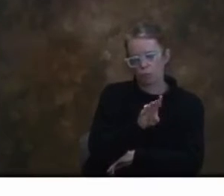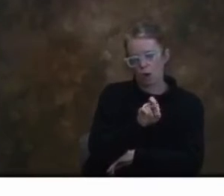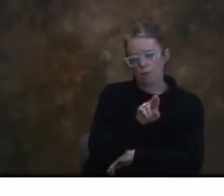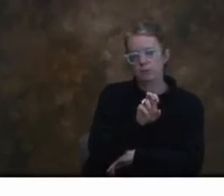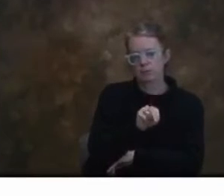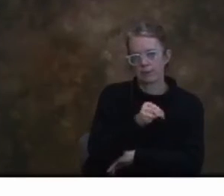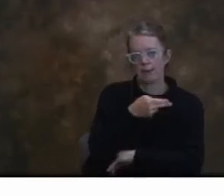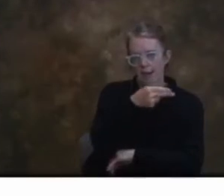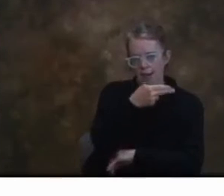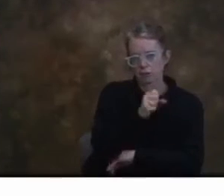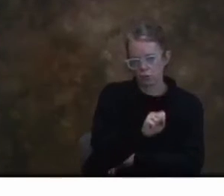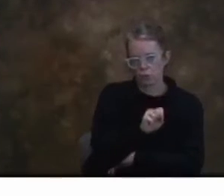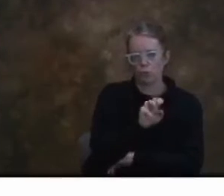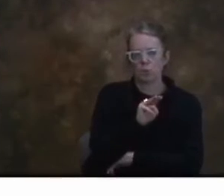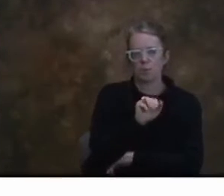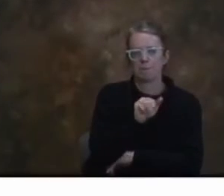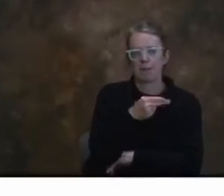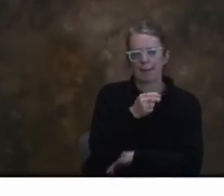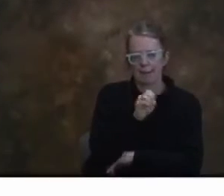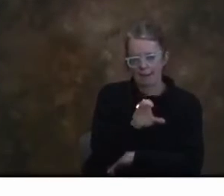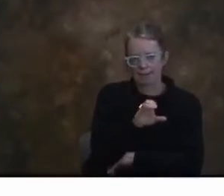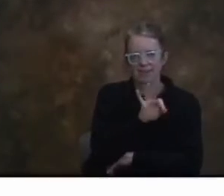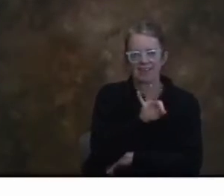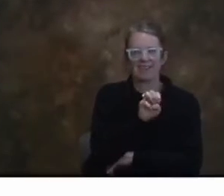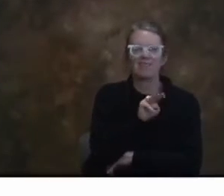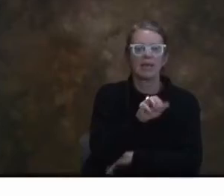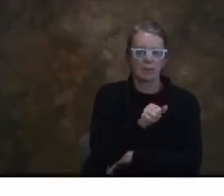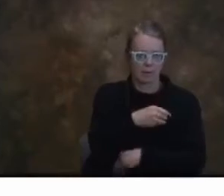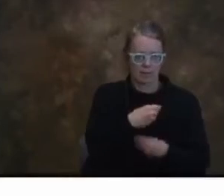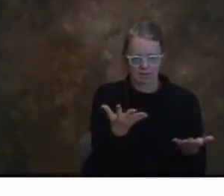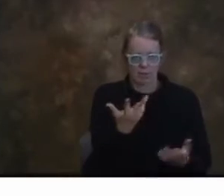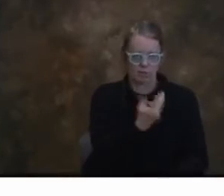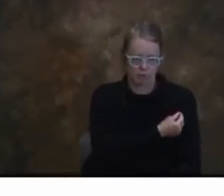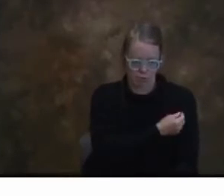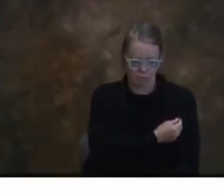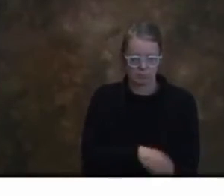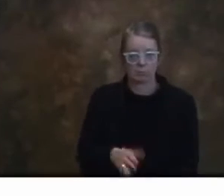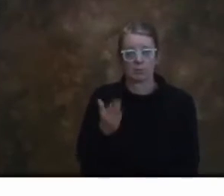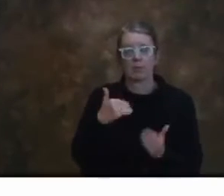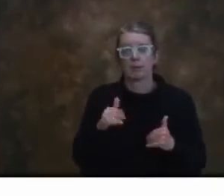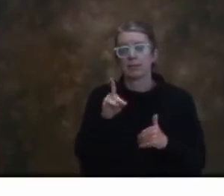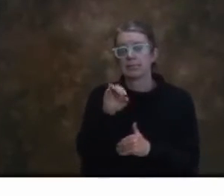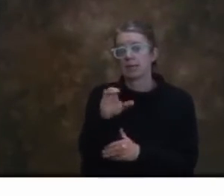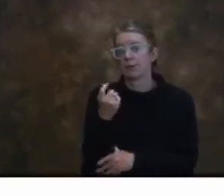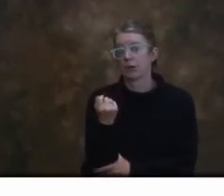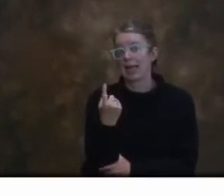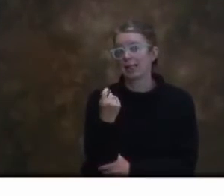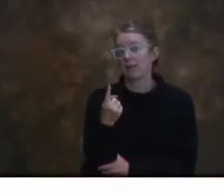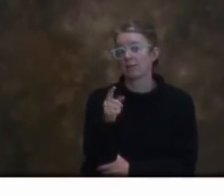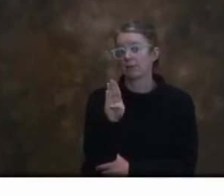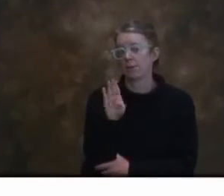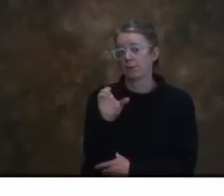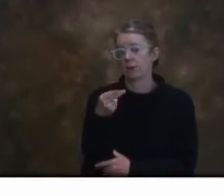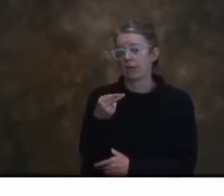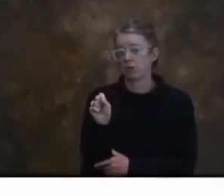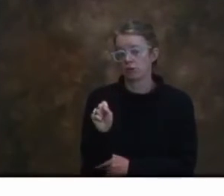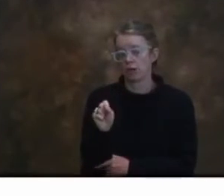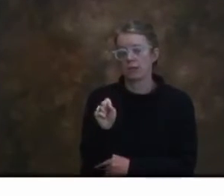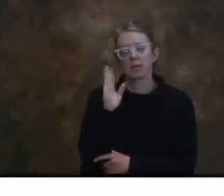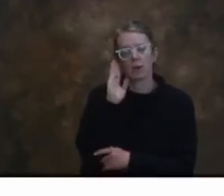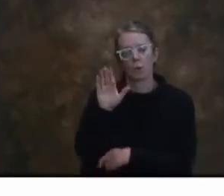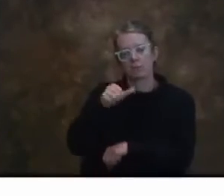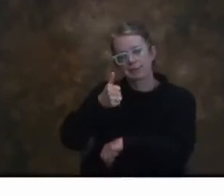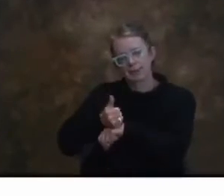FEMA will be giving out vaccine. And then on December 11th, the Buncombe County HHS will be at Owen